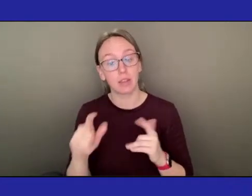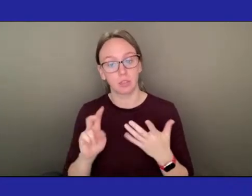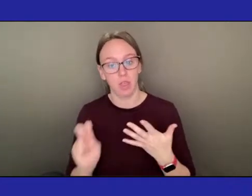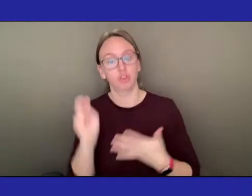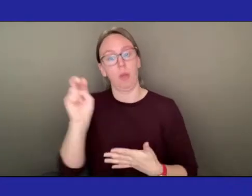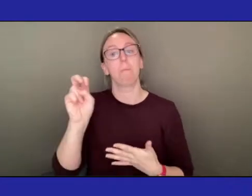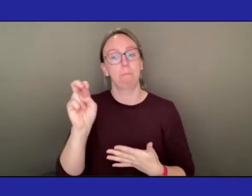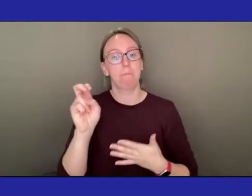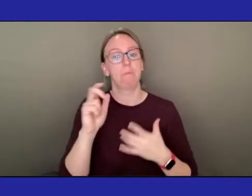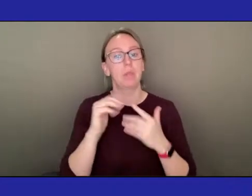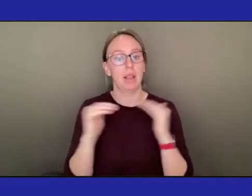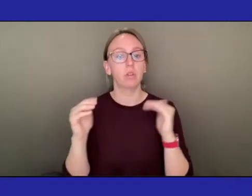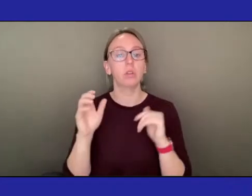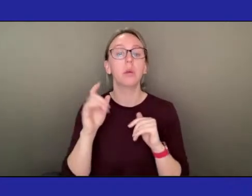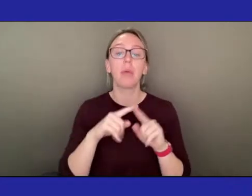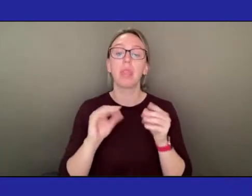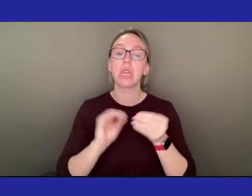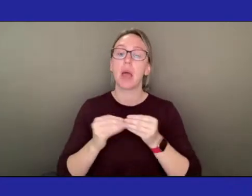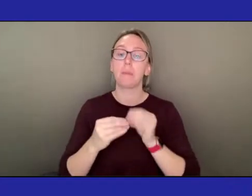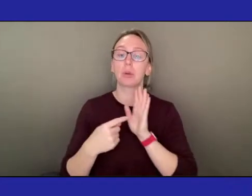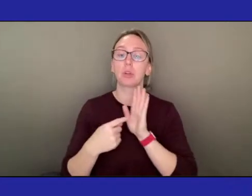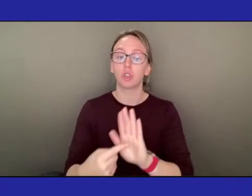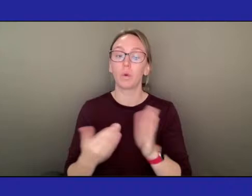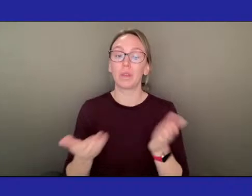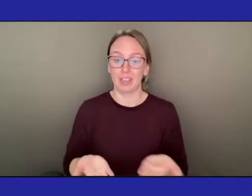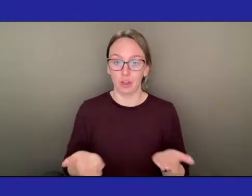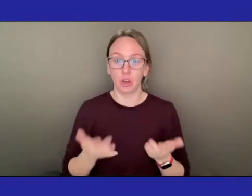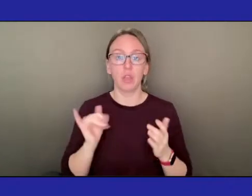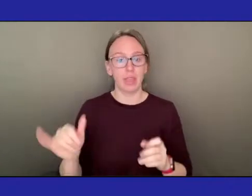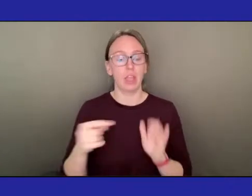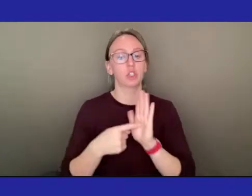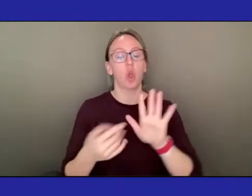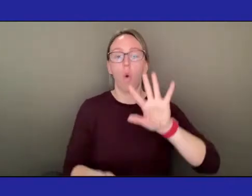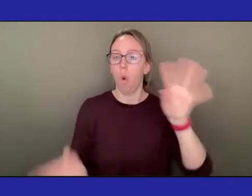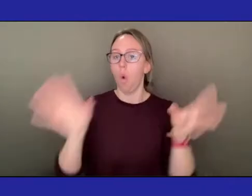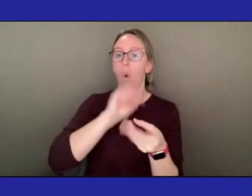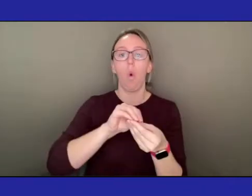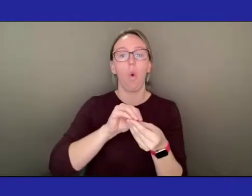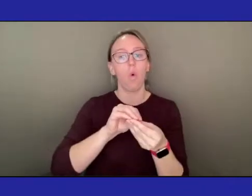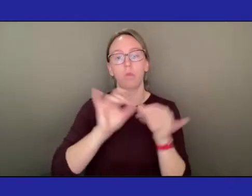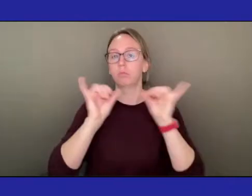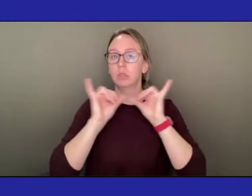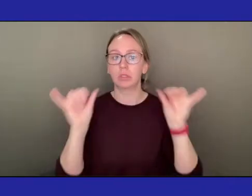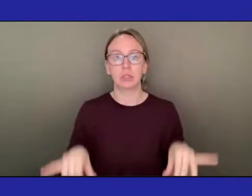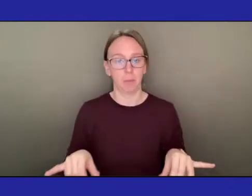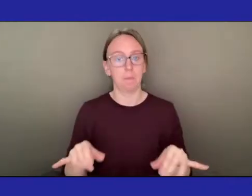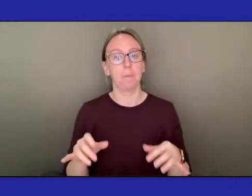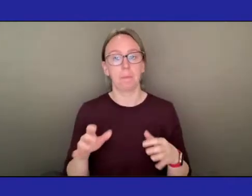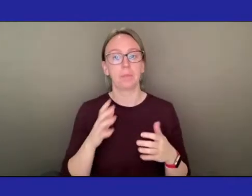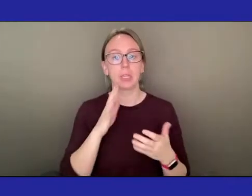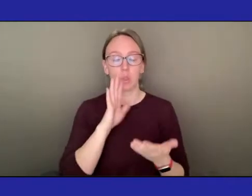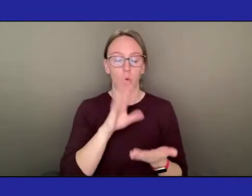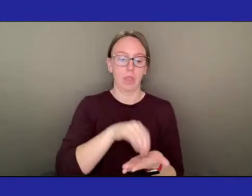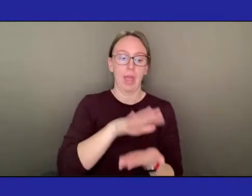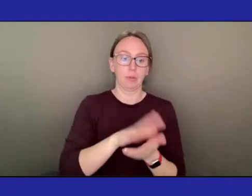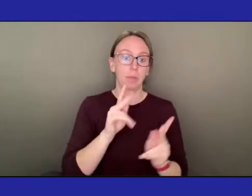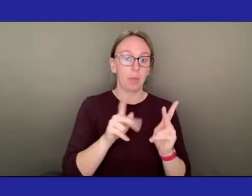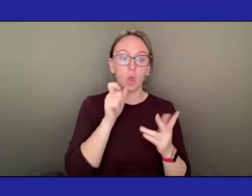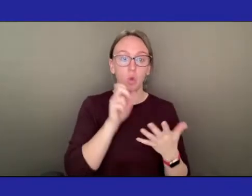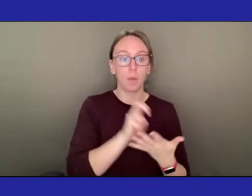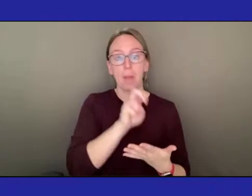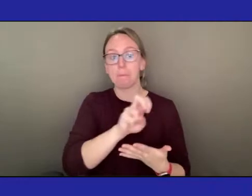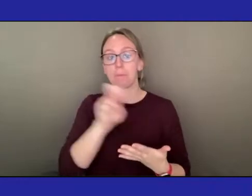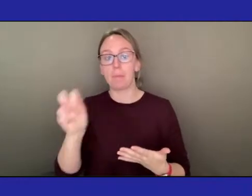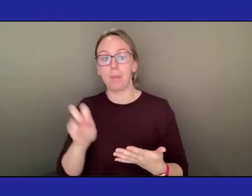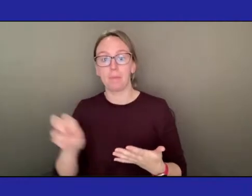here reflects the entire kind of enterprise. So it captures people who move to other lines of